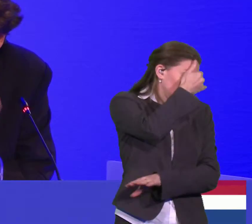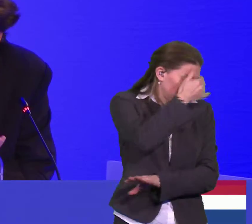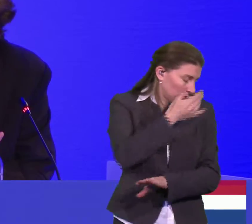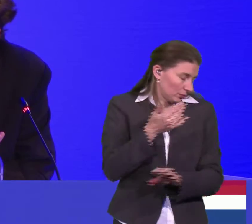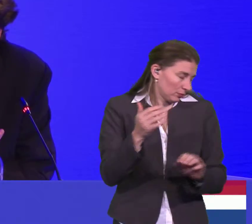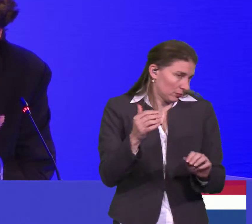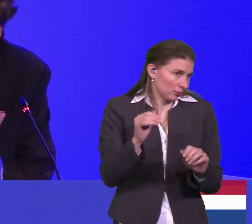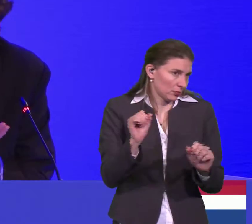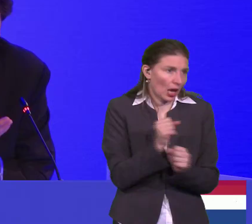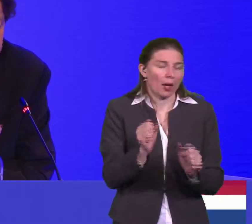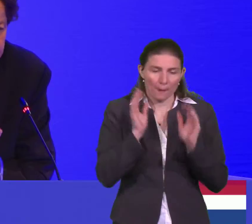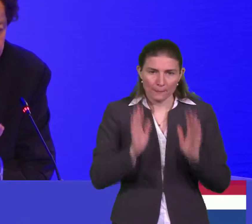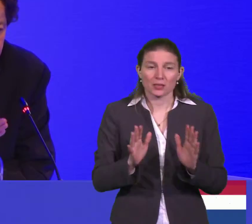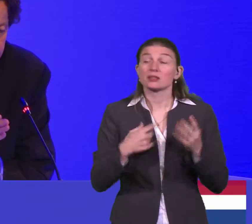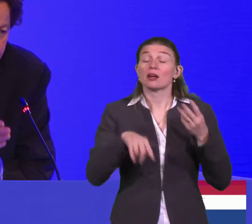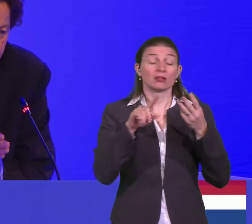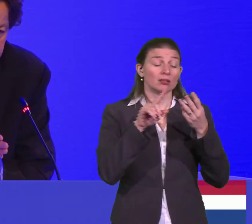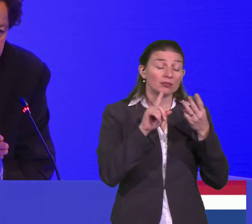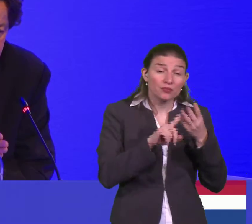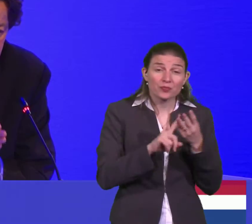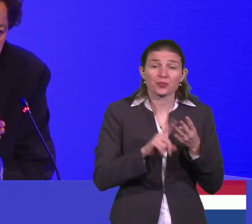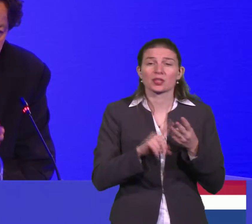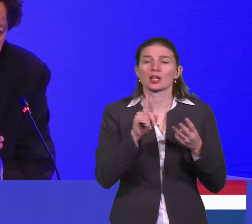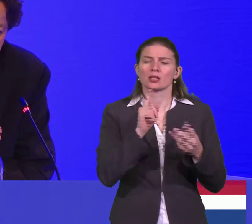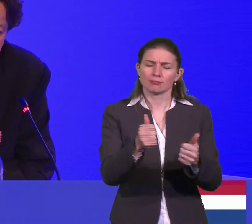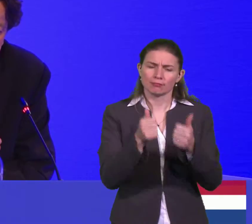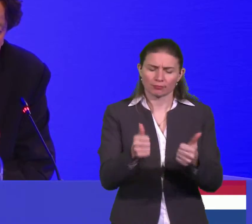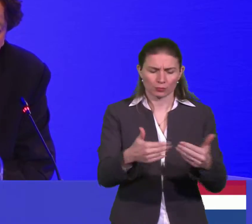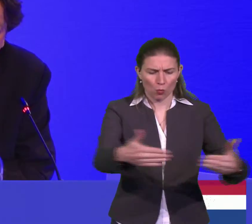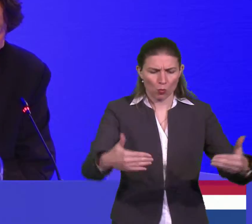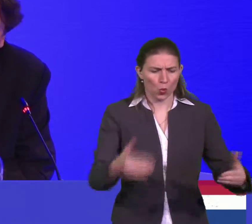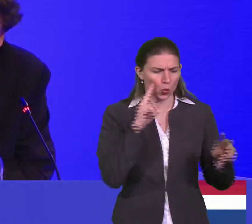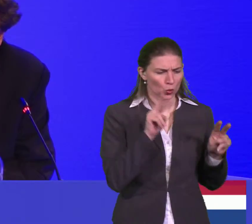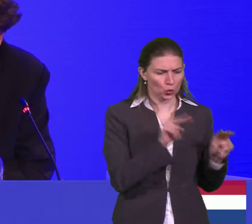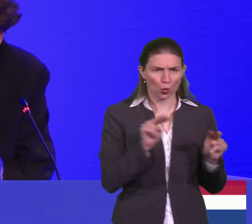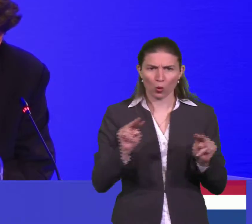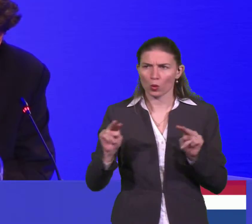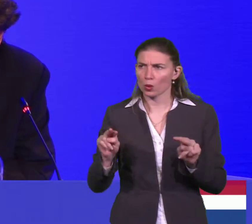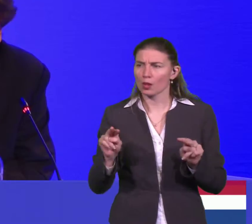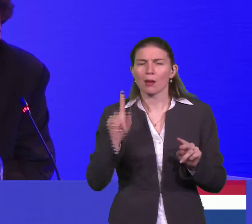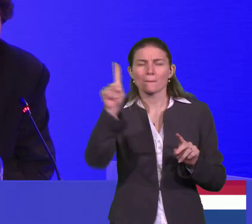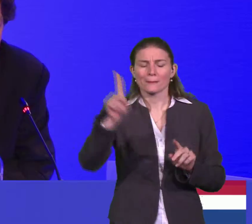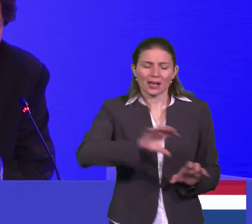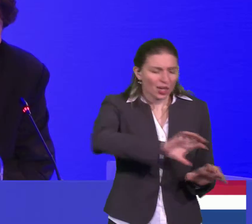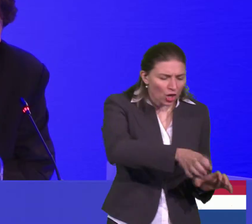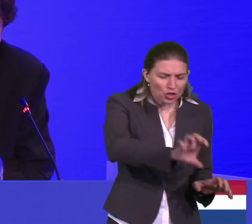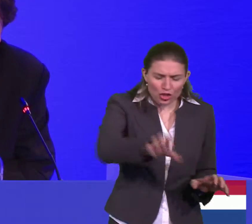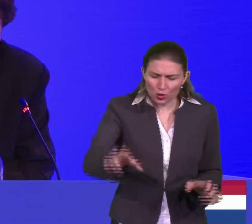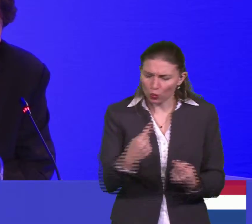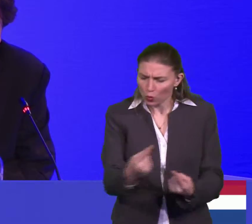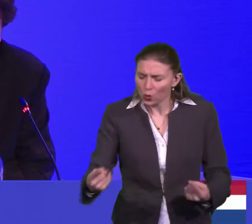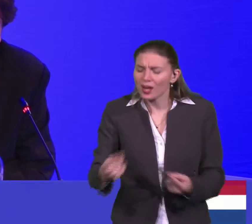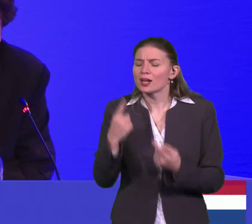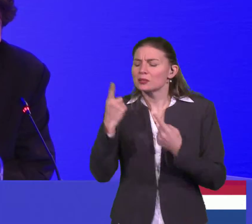is effective border control. I think we all agree on that. We can go into the details. I just want to mention that in each of your countries, look at how many people are actually